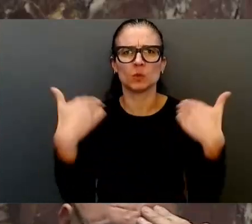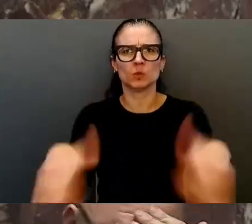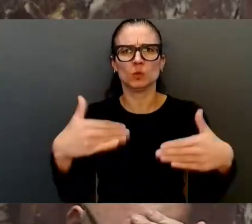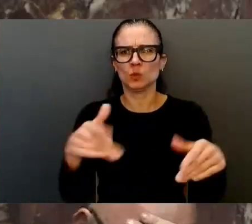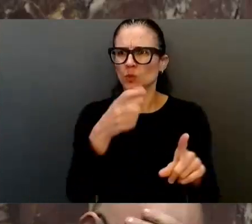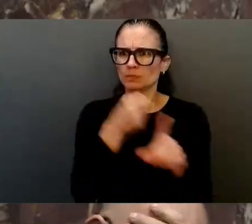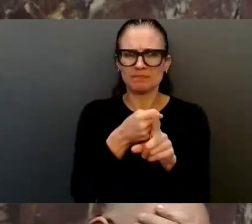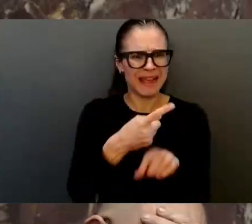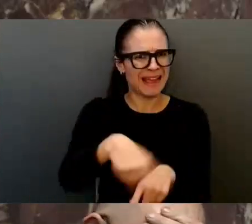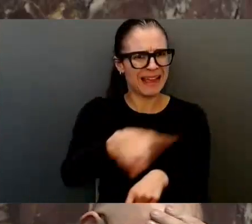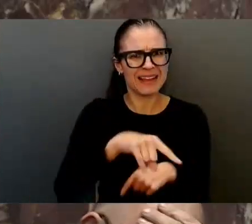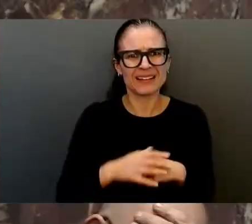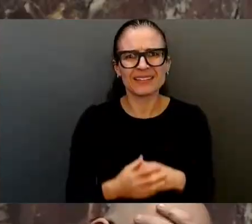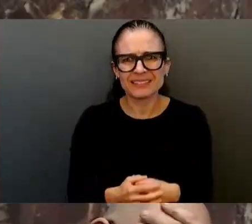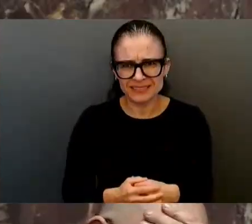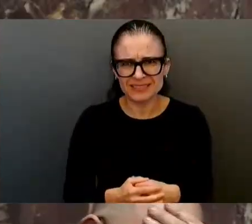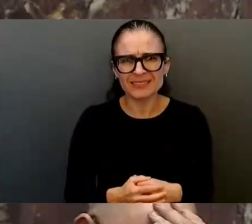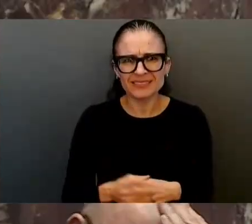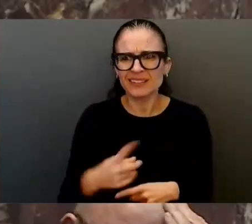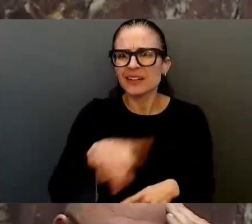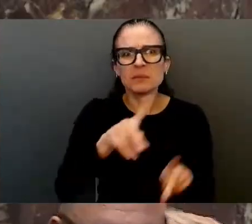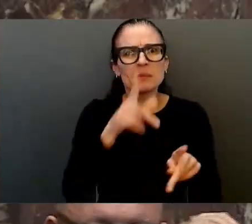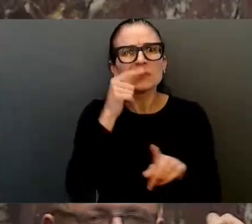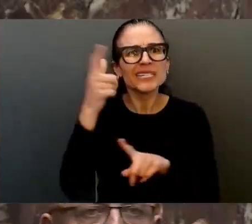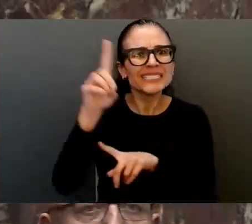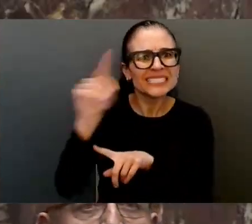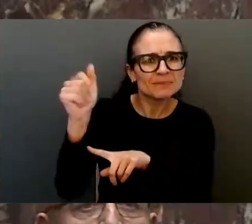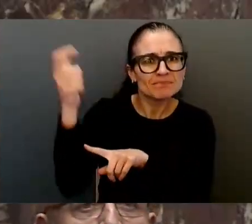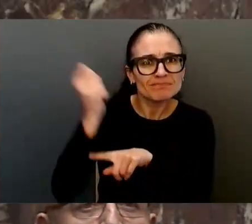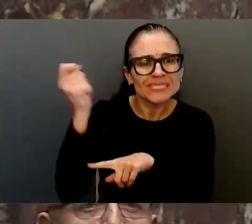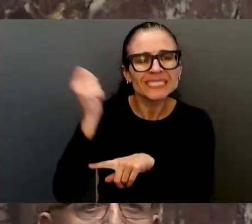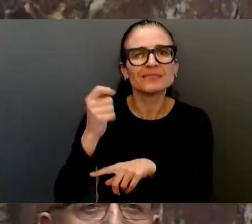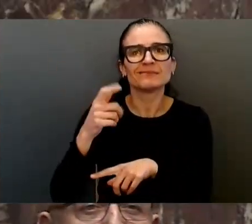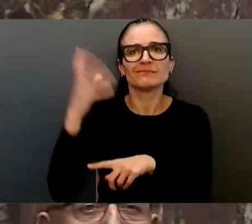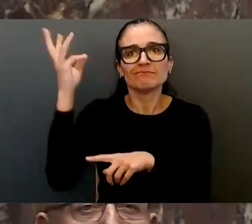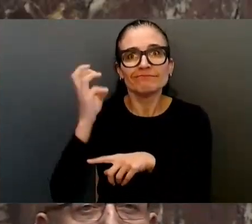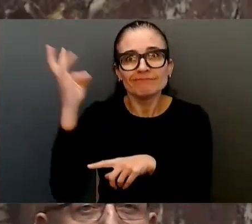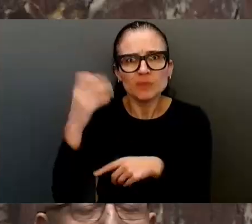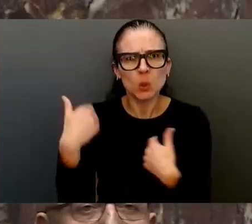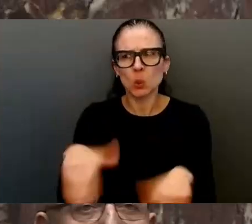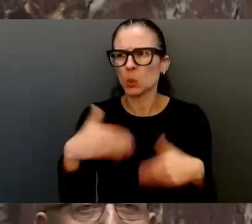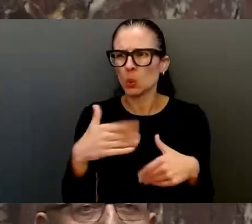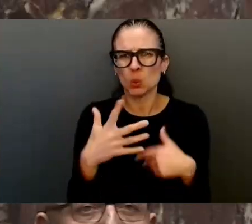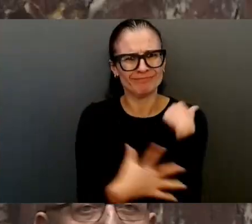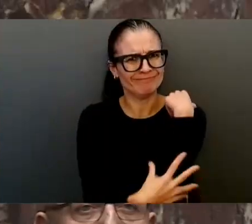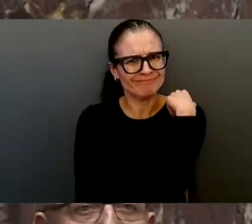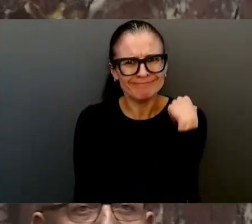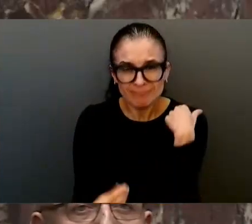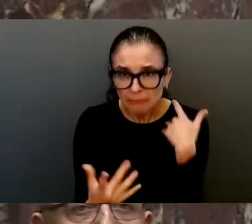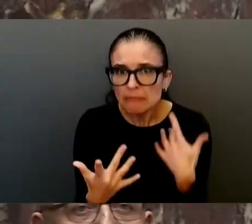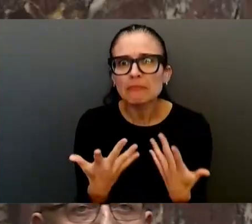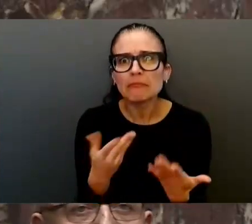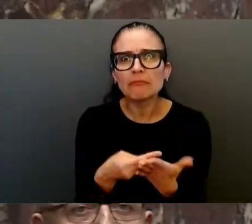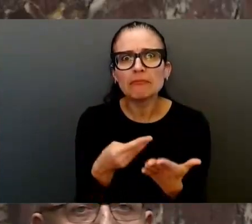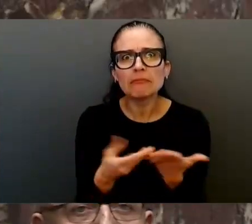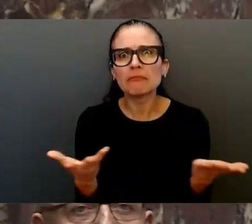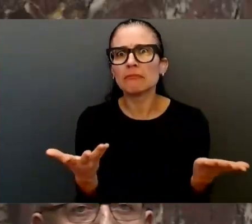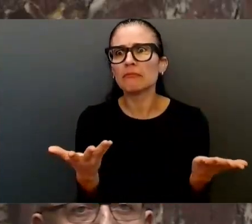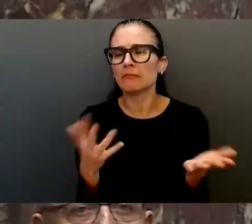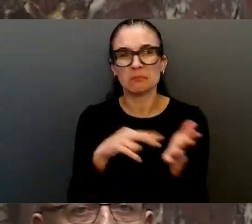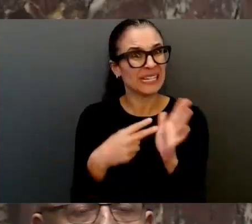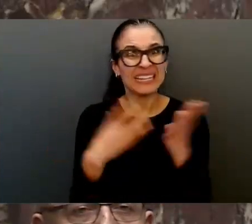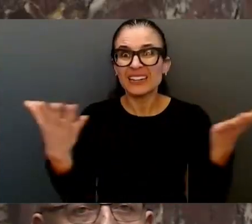line, thousands of people use that money to pay for rent and put food on the table. The